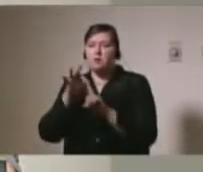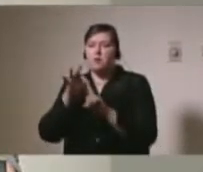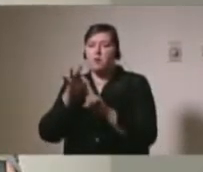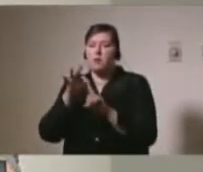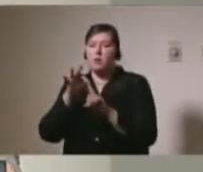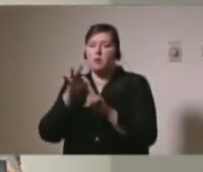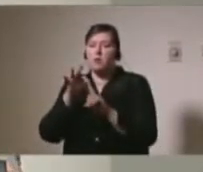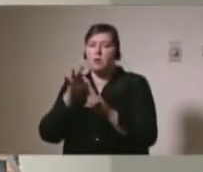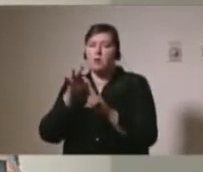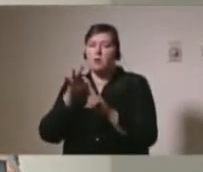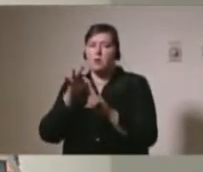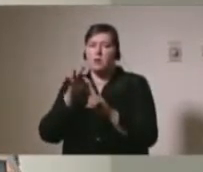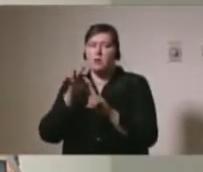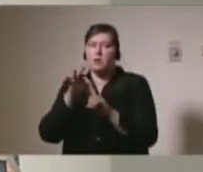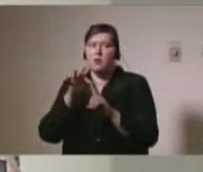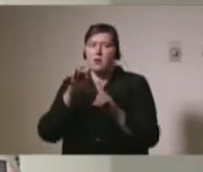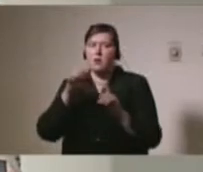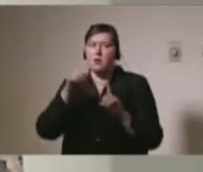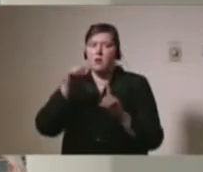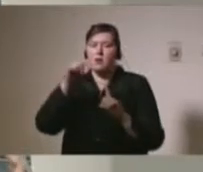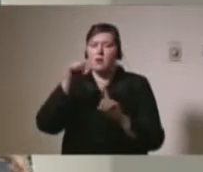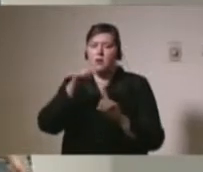brand is present.